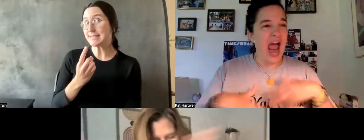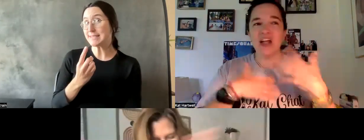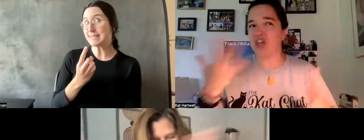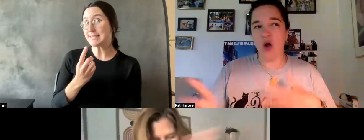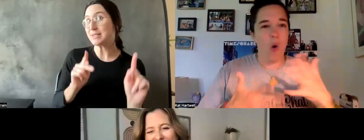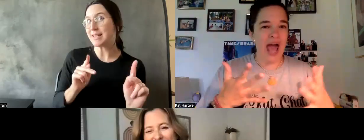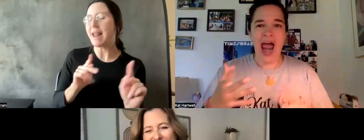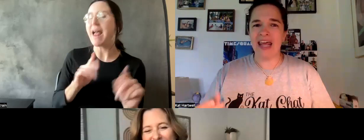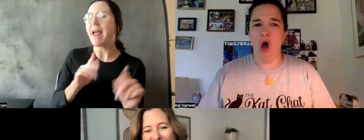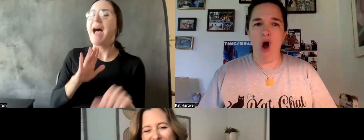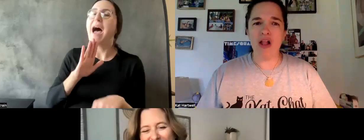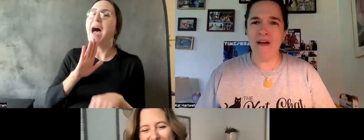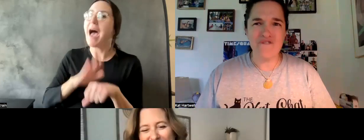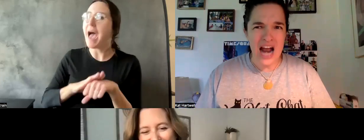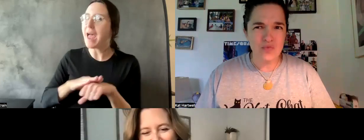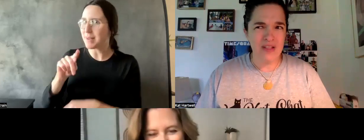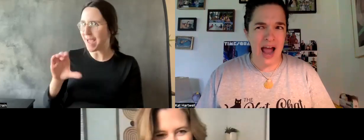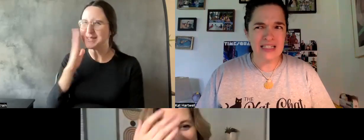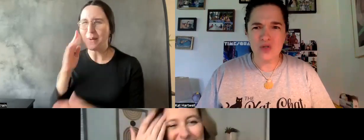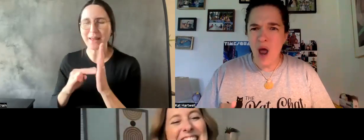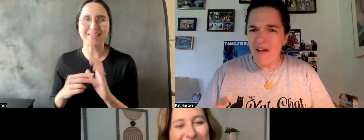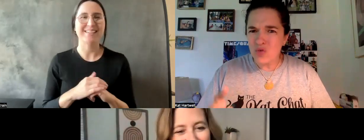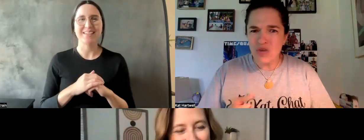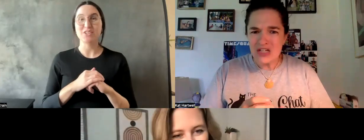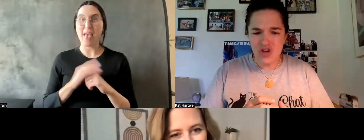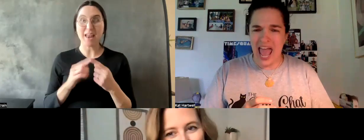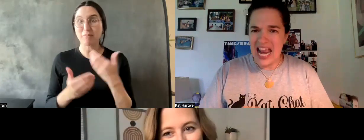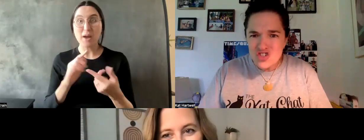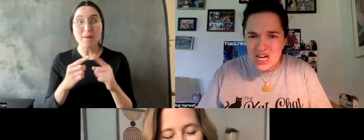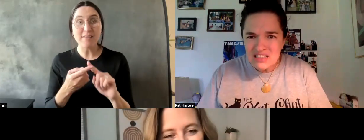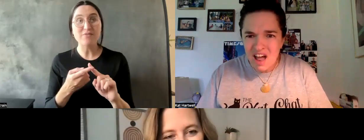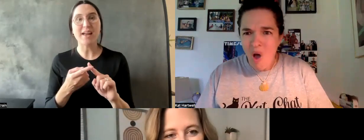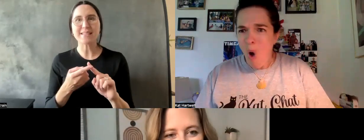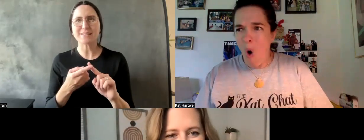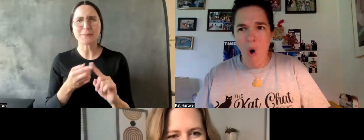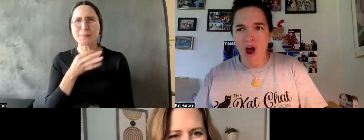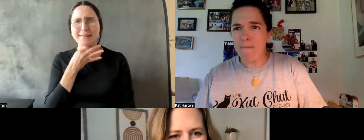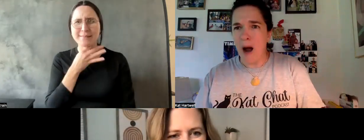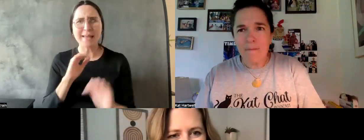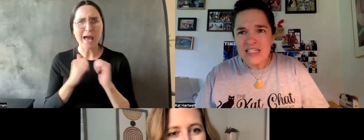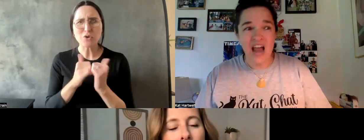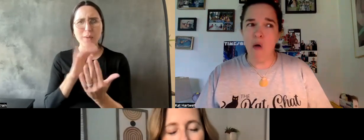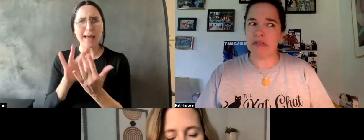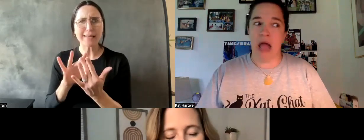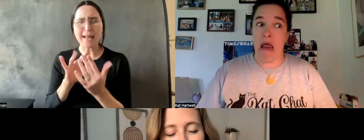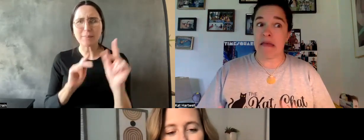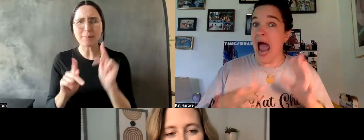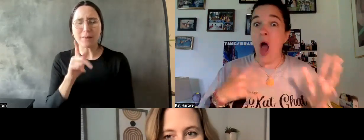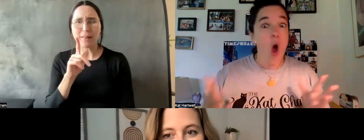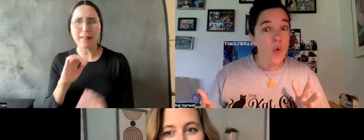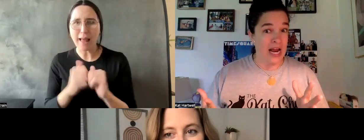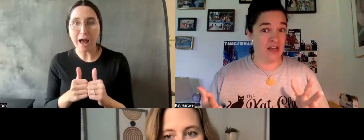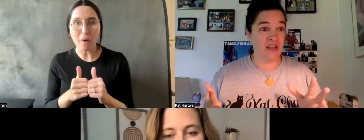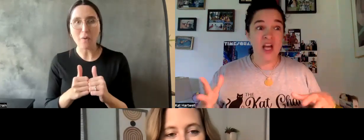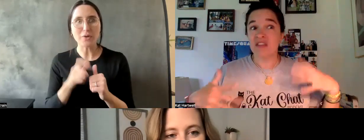after that, I started going on, and all of my friends were like, did you have to reach an agent or a public? I was like,